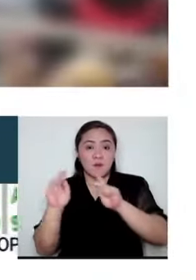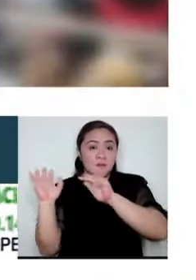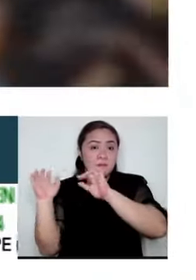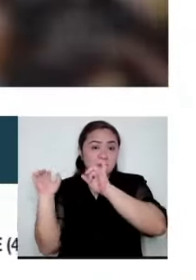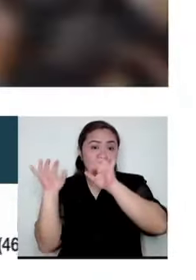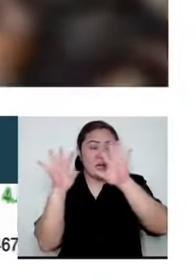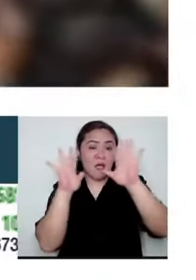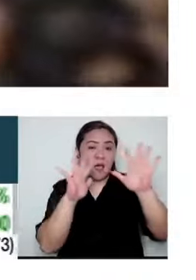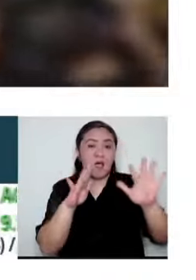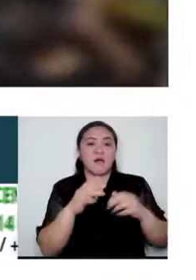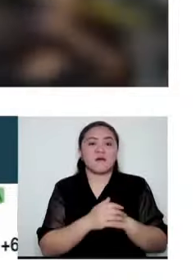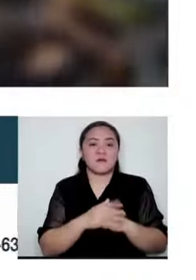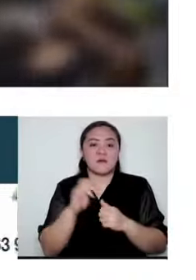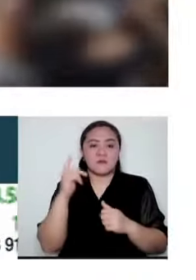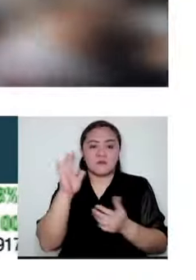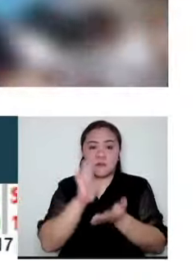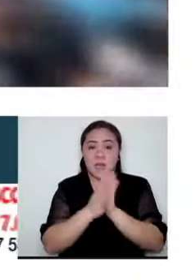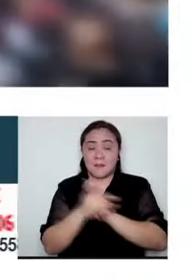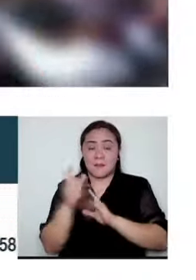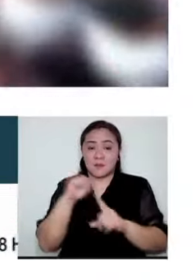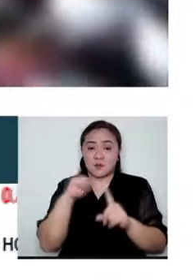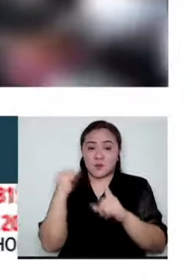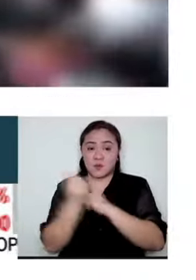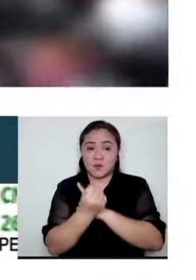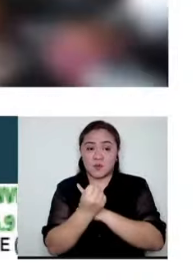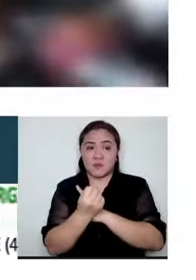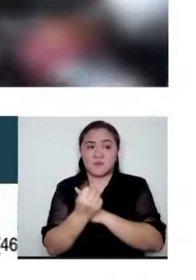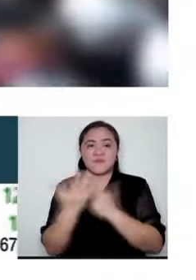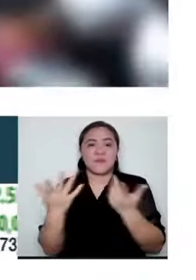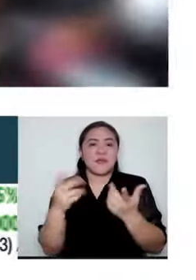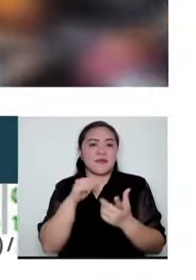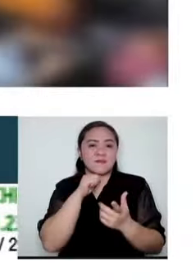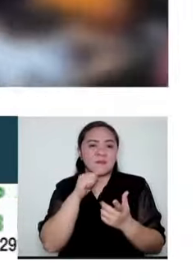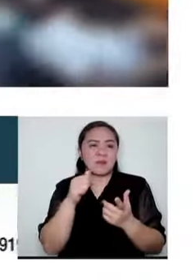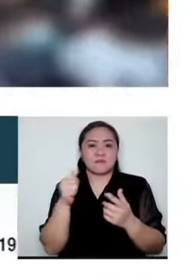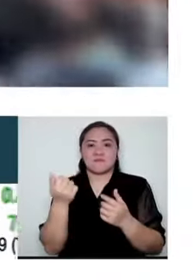generated that situation. But it cannot be an overall